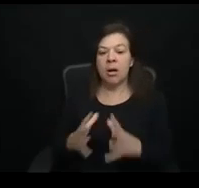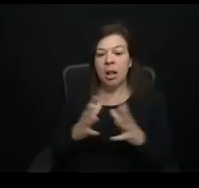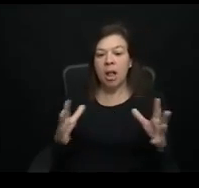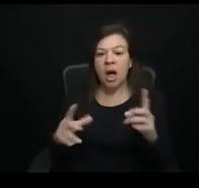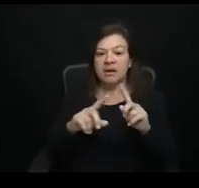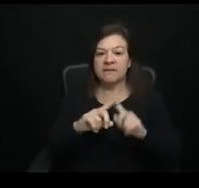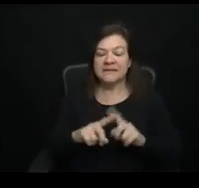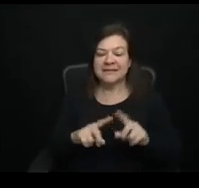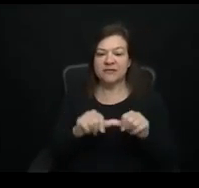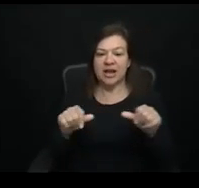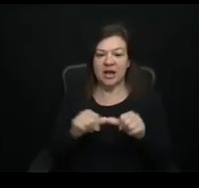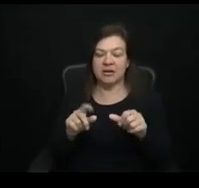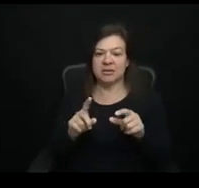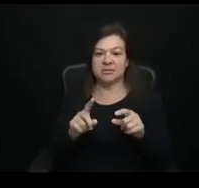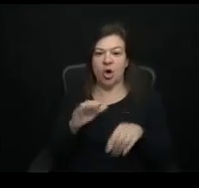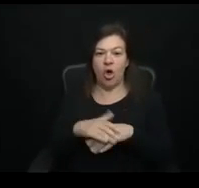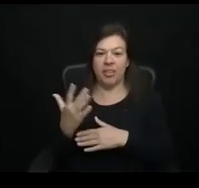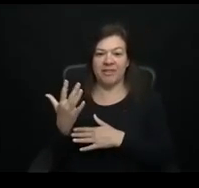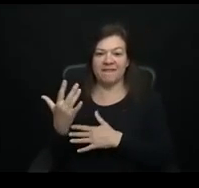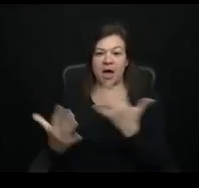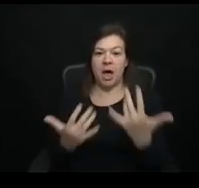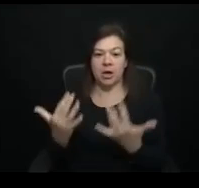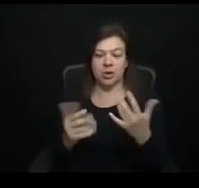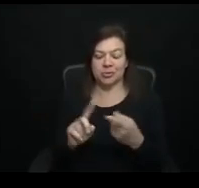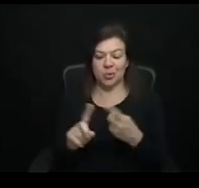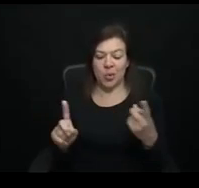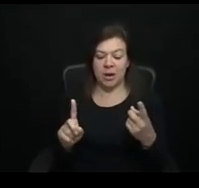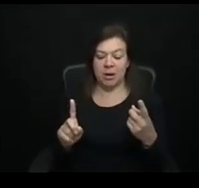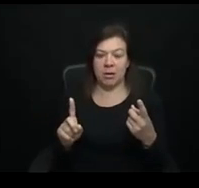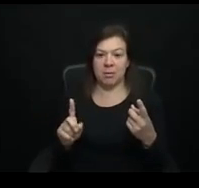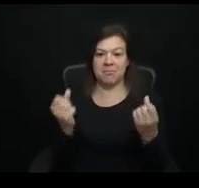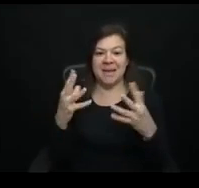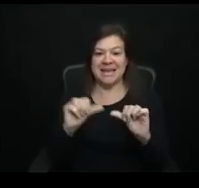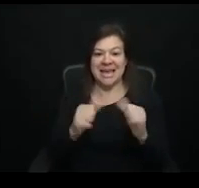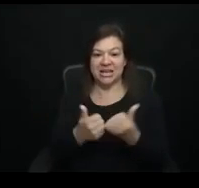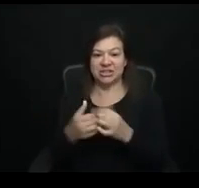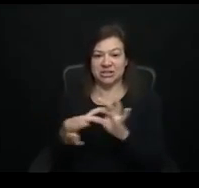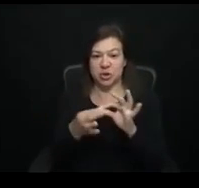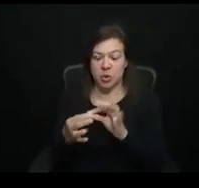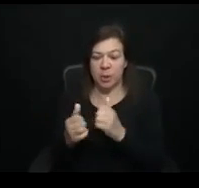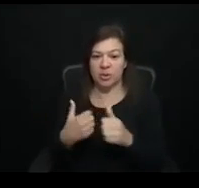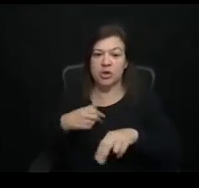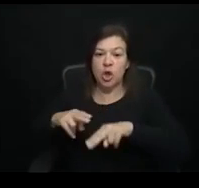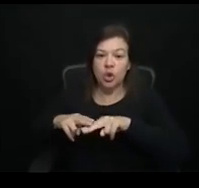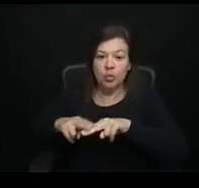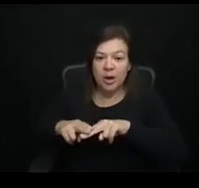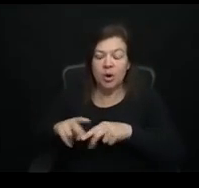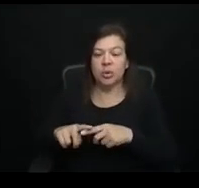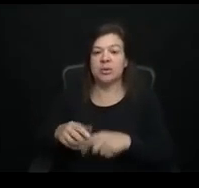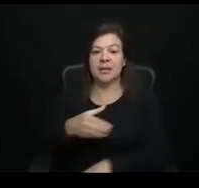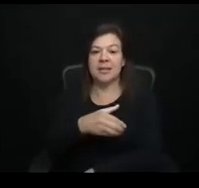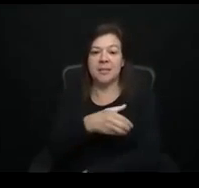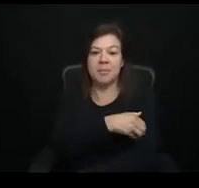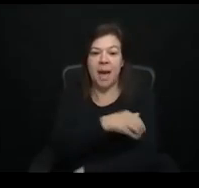them, on fires, where a lot of cooperation amongst agencies. There's the railroad, the power companies, the